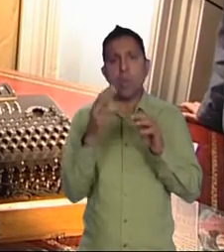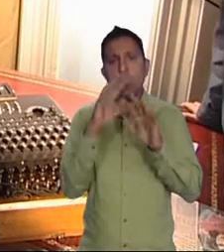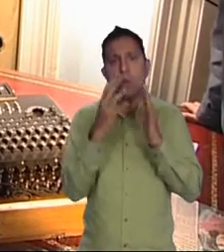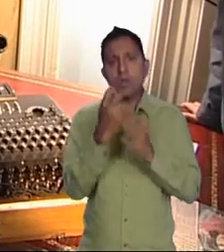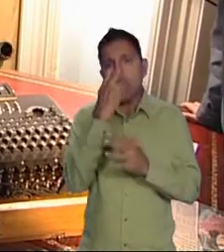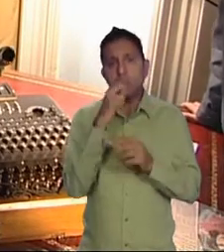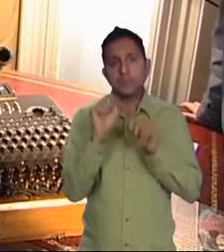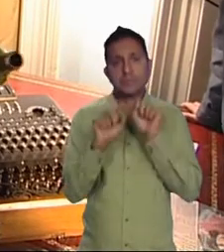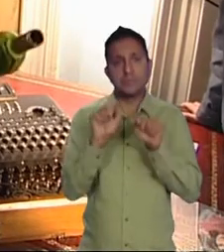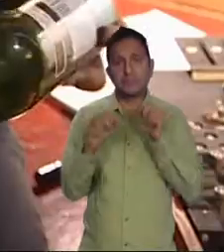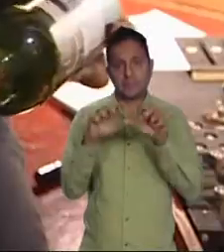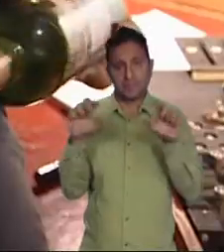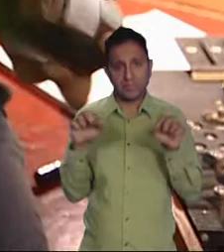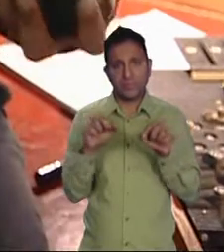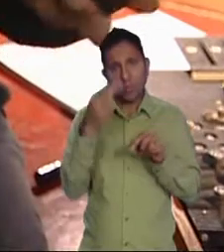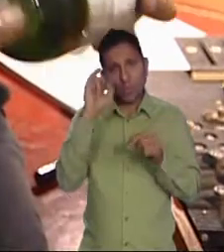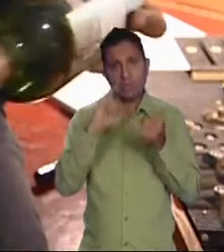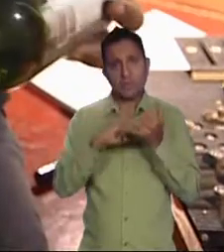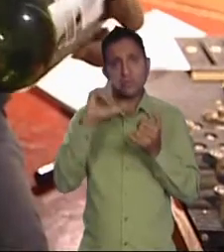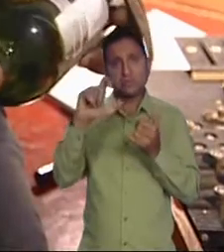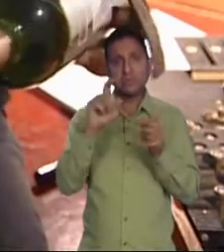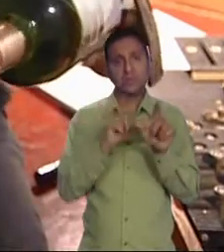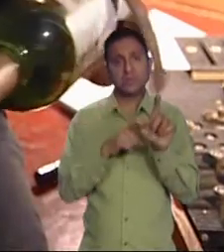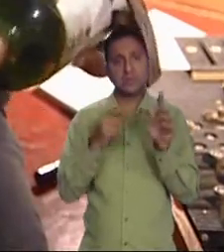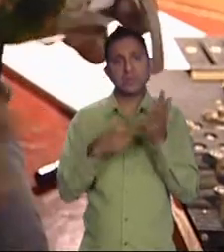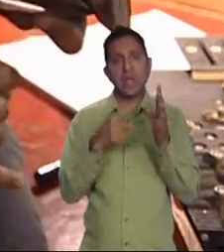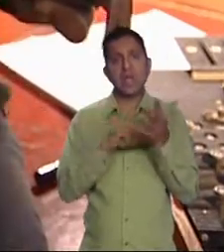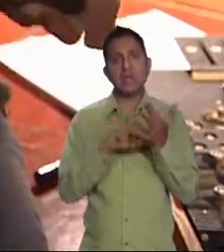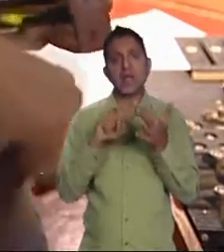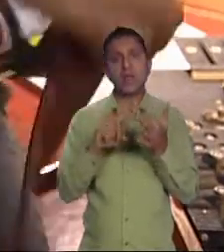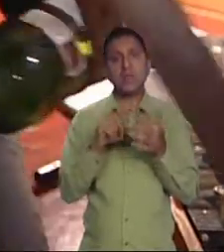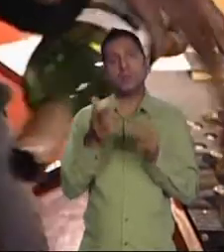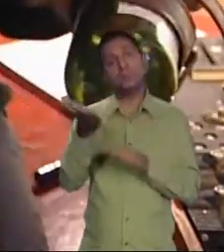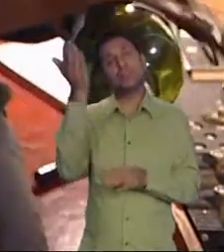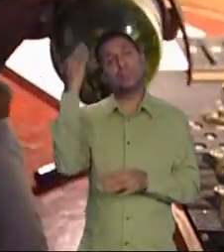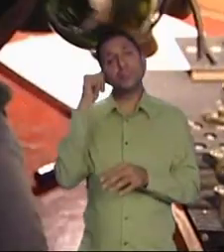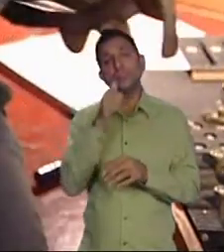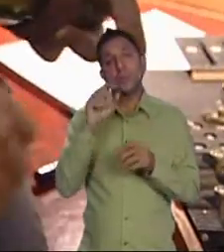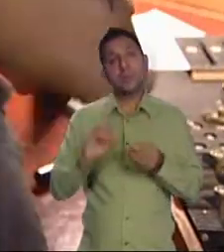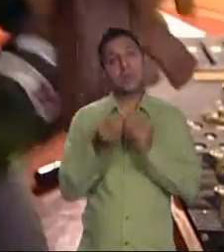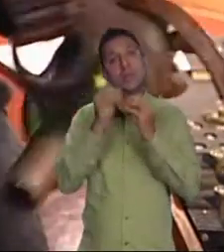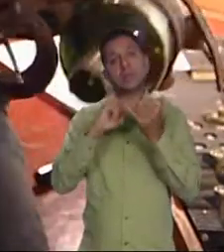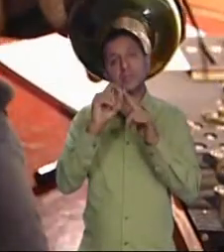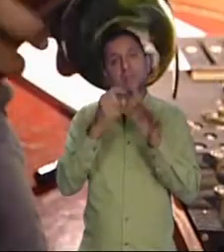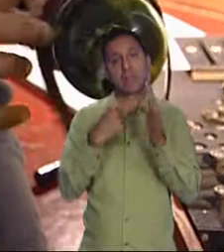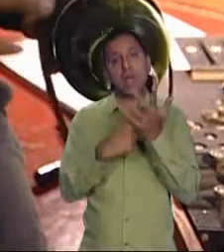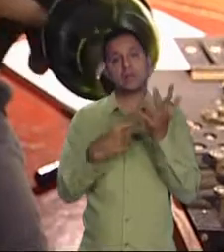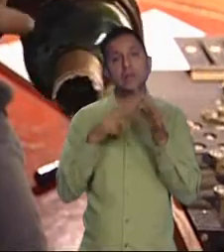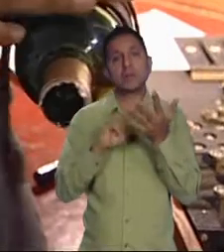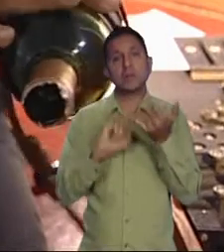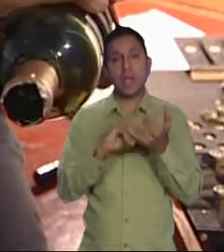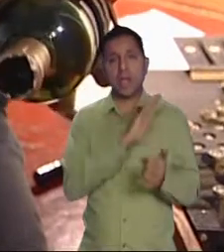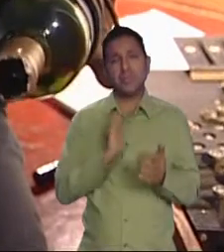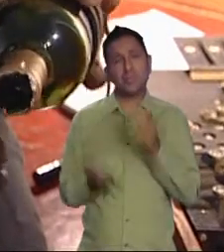it was invented by the Spartans. Now, the way it works is you get a leather strip and you wind it round a cylindrical